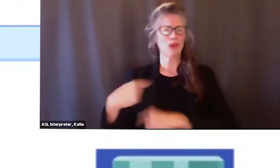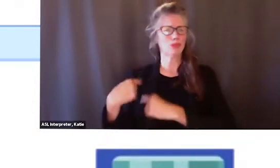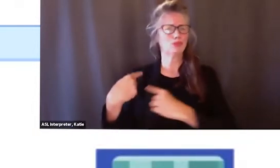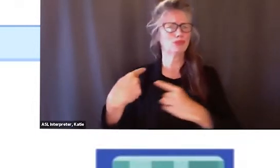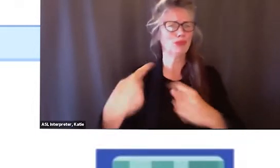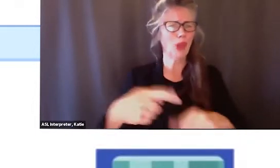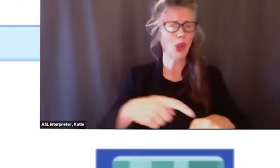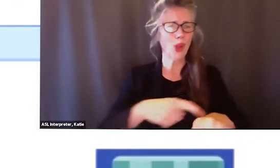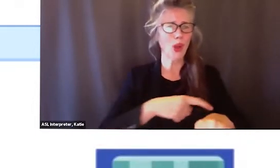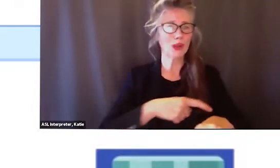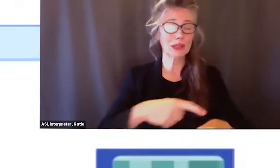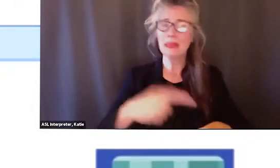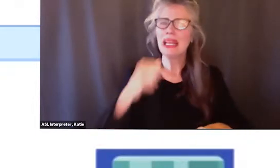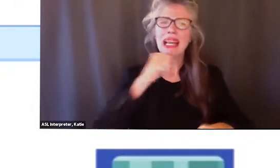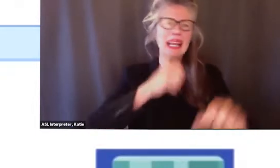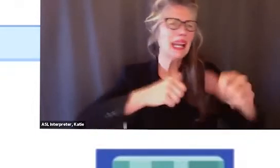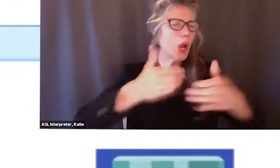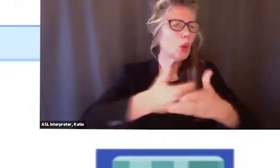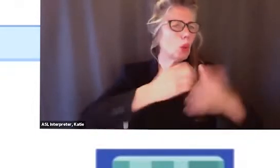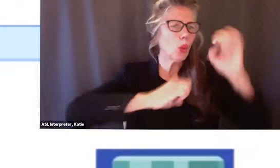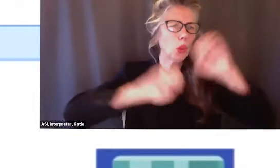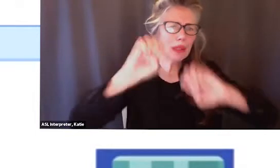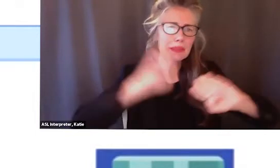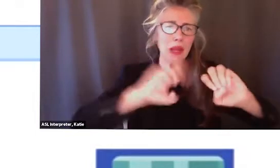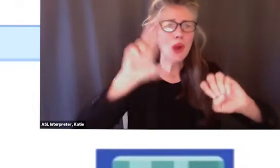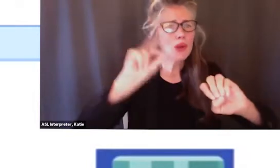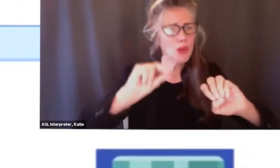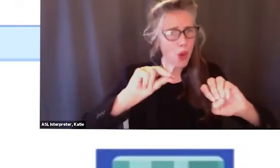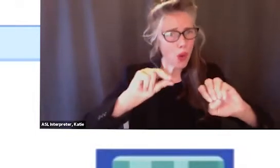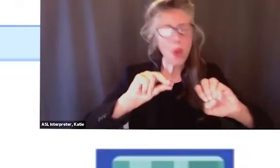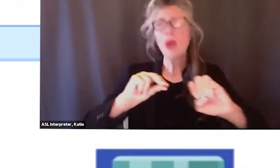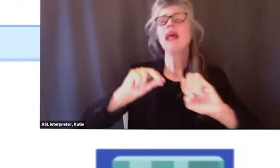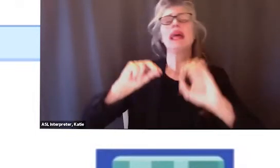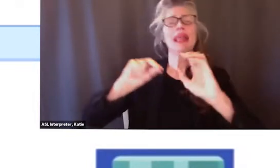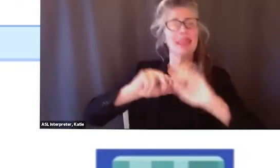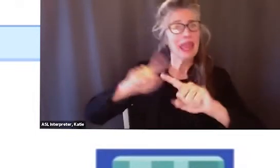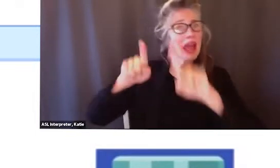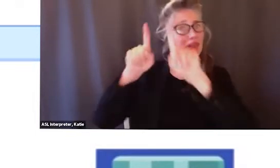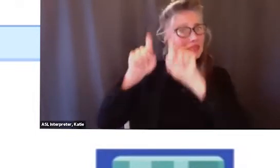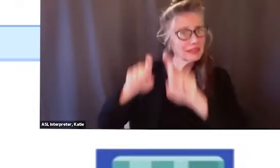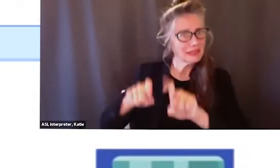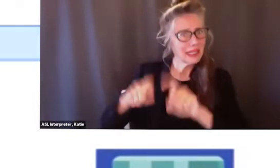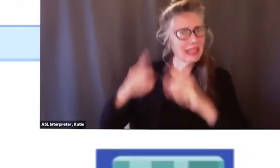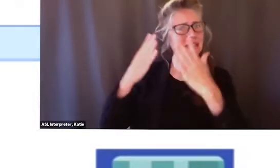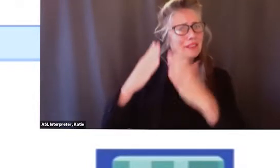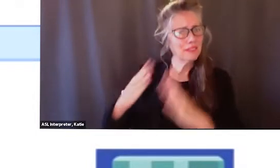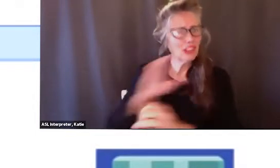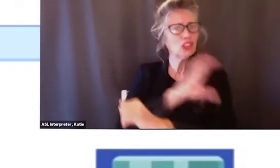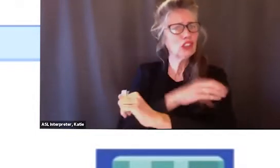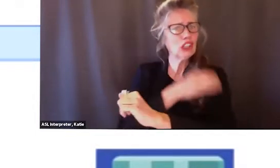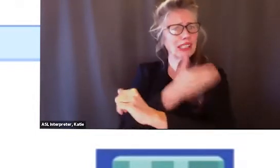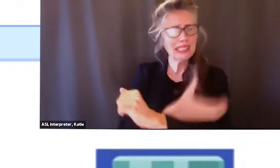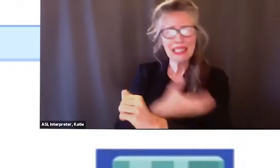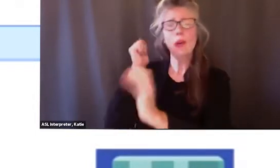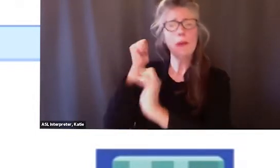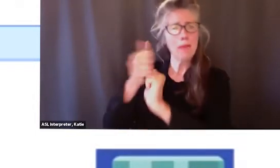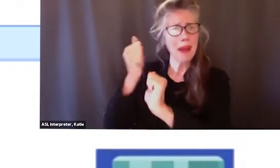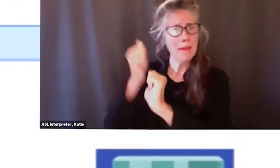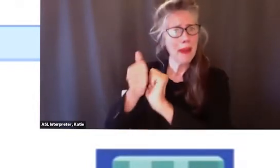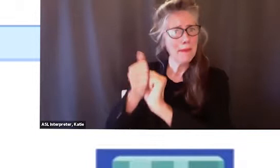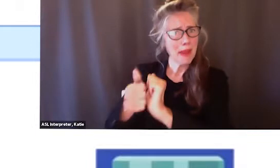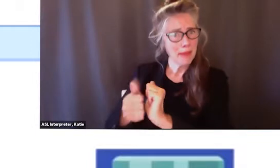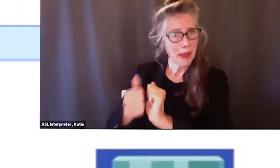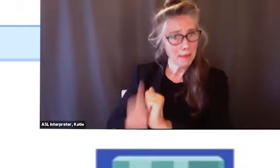not experimental. They went through all the required stages of clinical trials. Extensive testing and monitoring have shown that